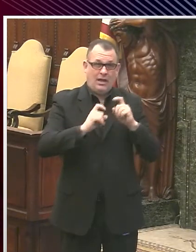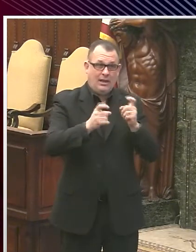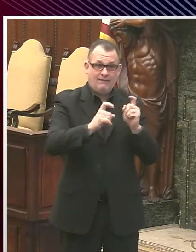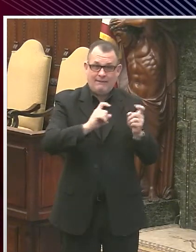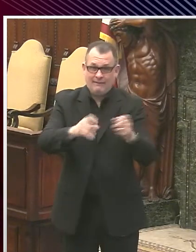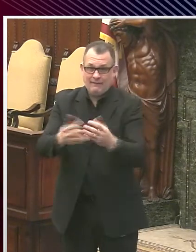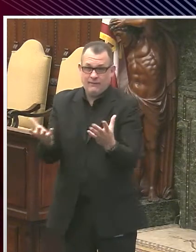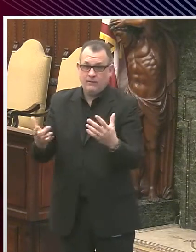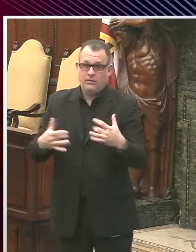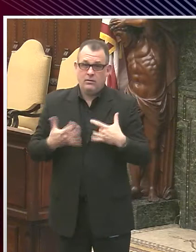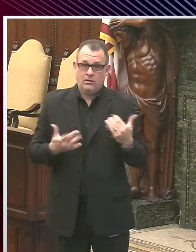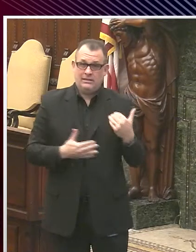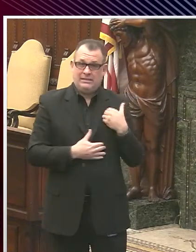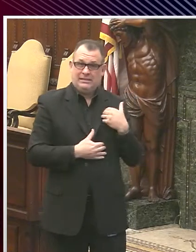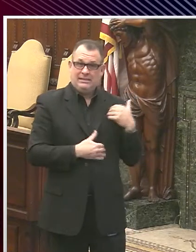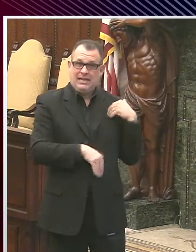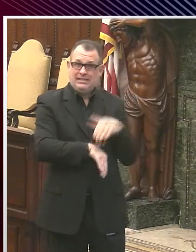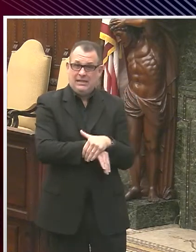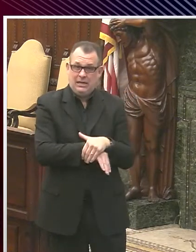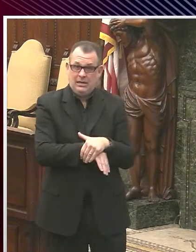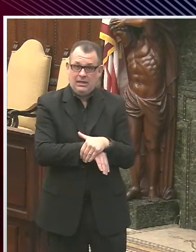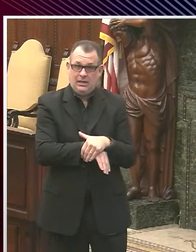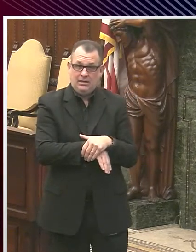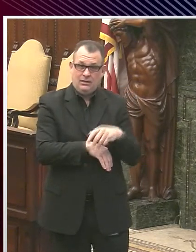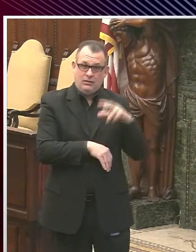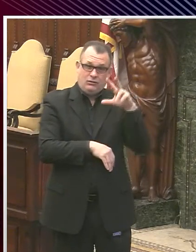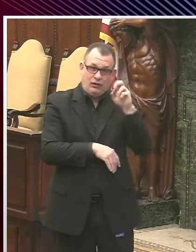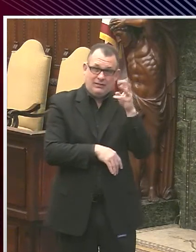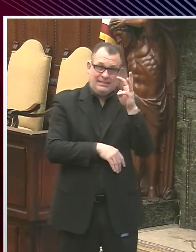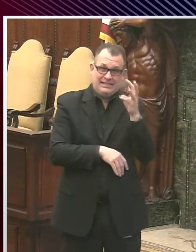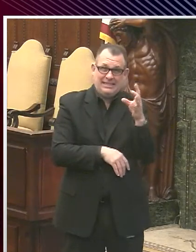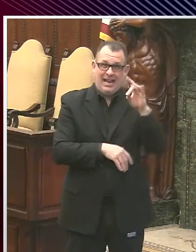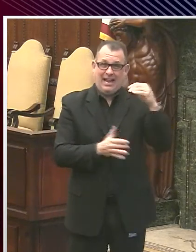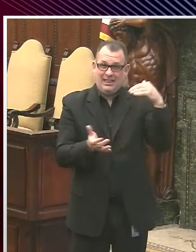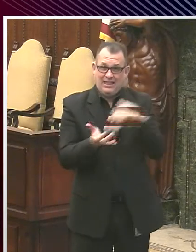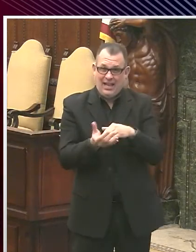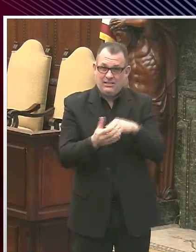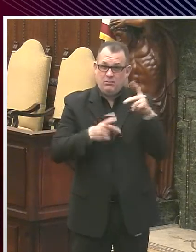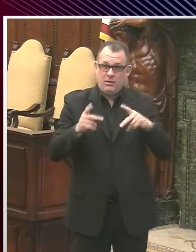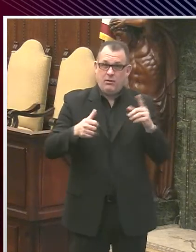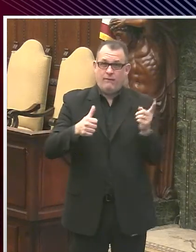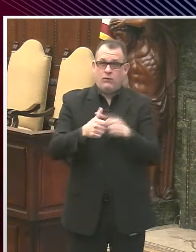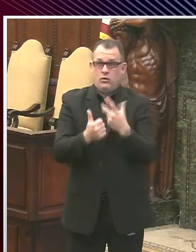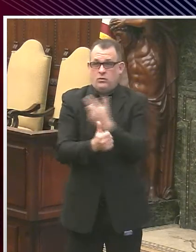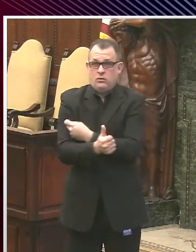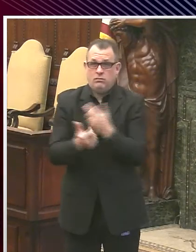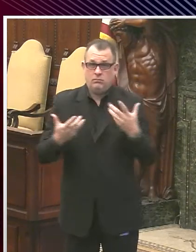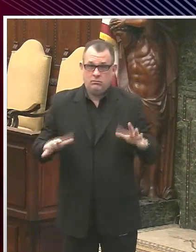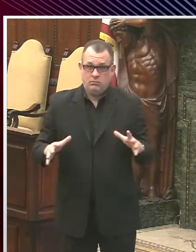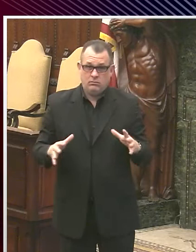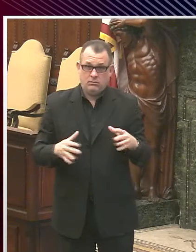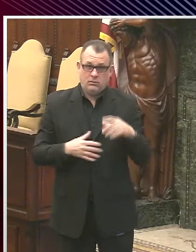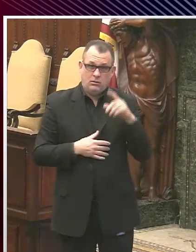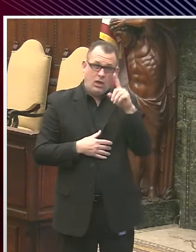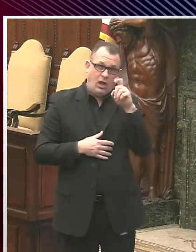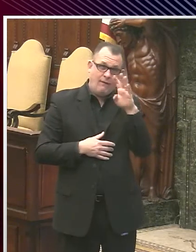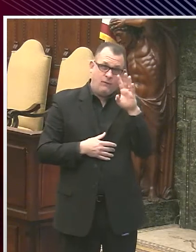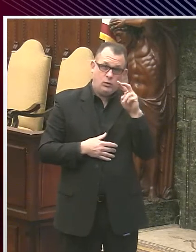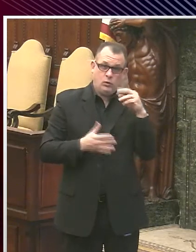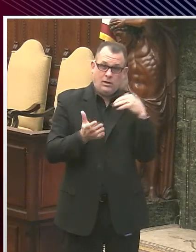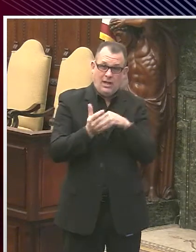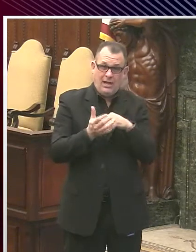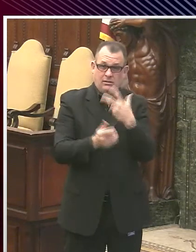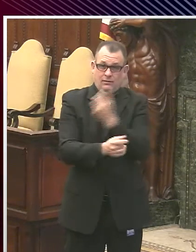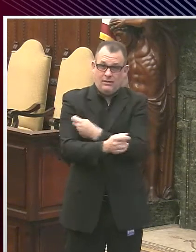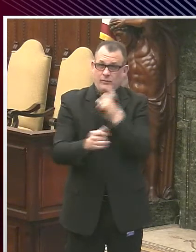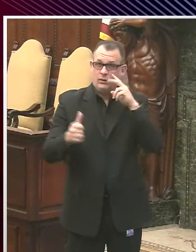As of Monday evening, we reported vaccination on 368,000 people for their first doses and 142,000 people for their second